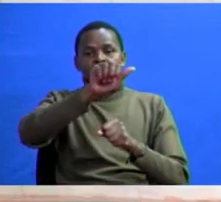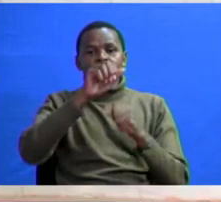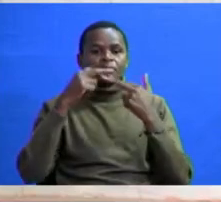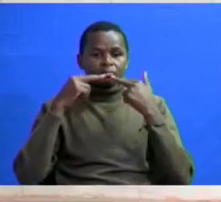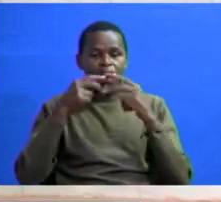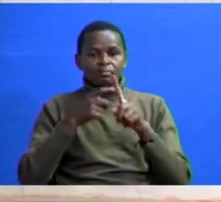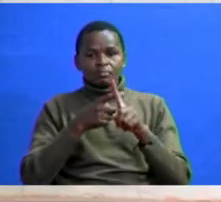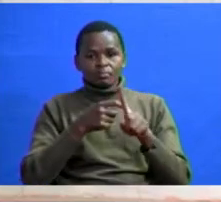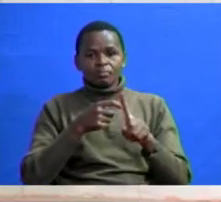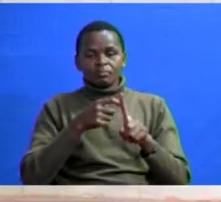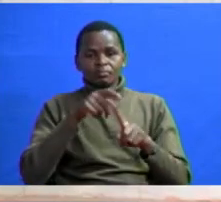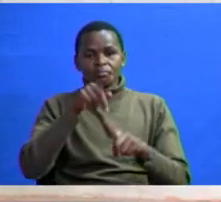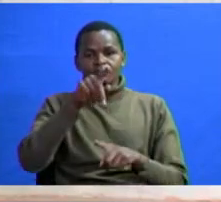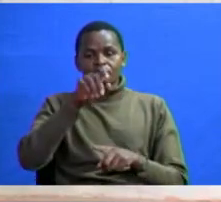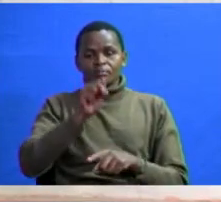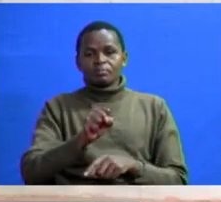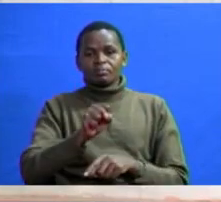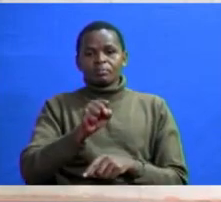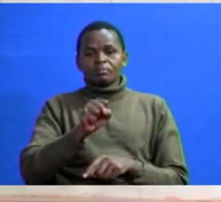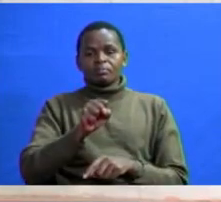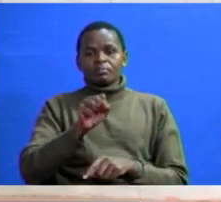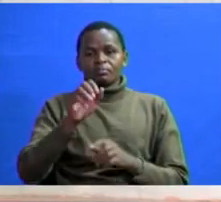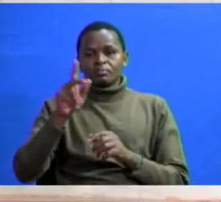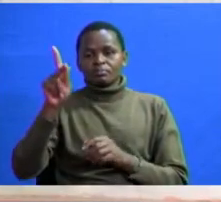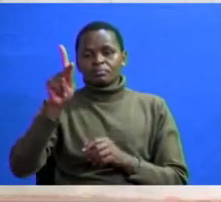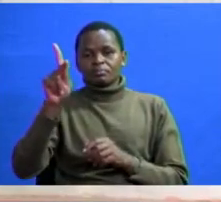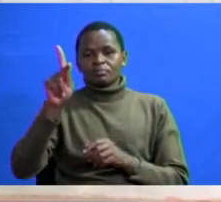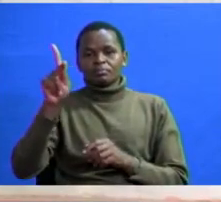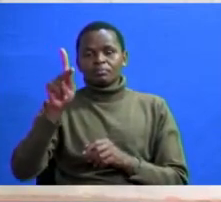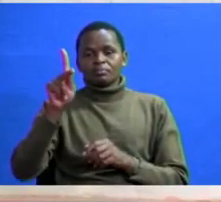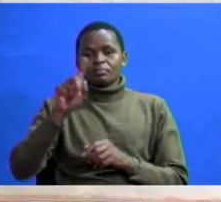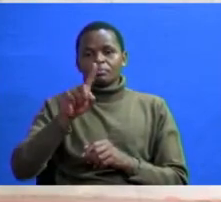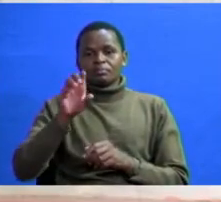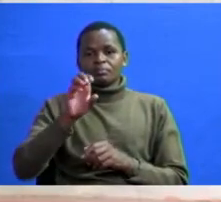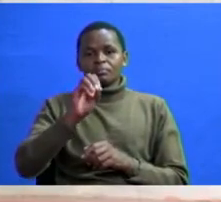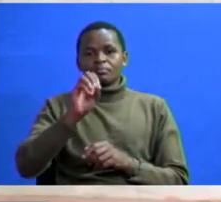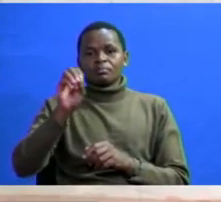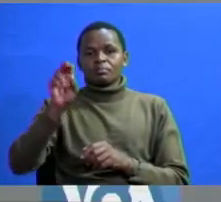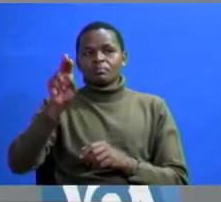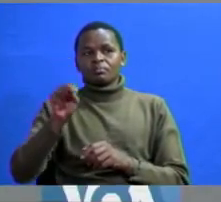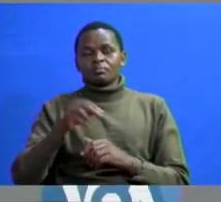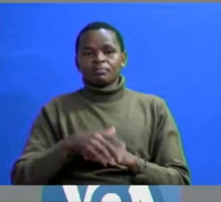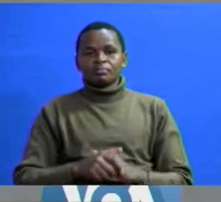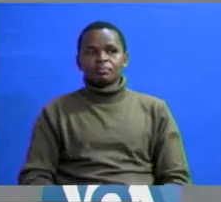from Pocheon, South Korea, near the demilitarized zone.